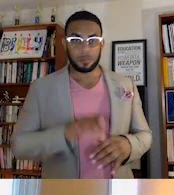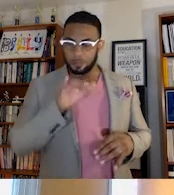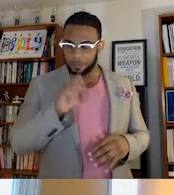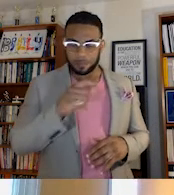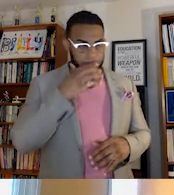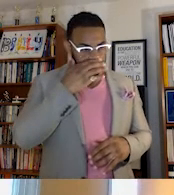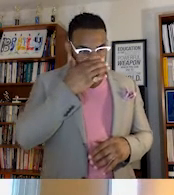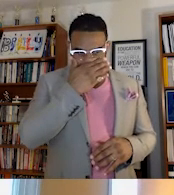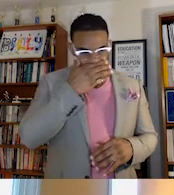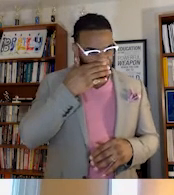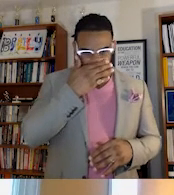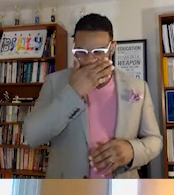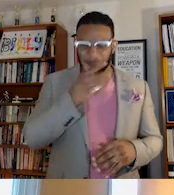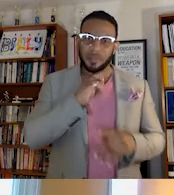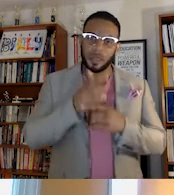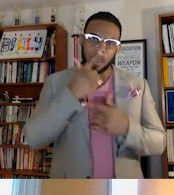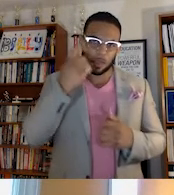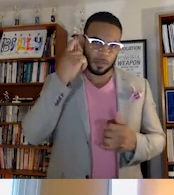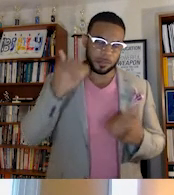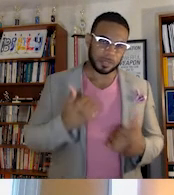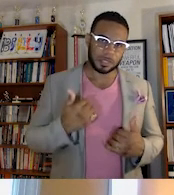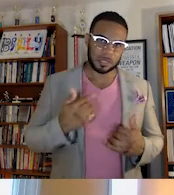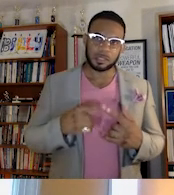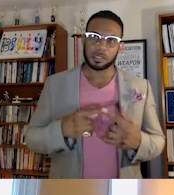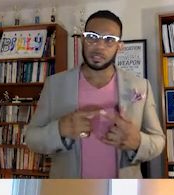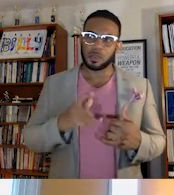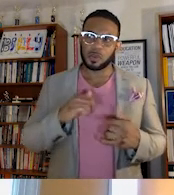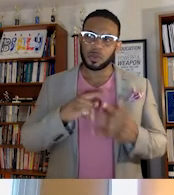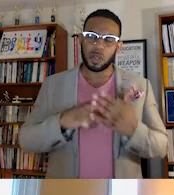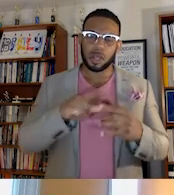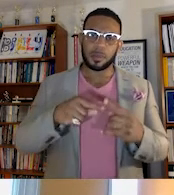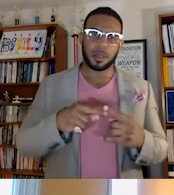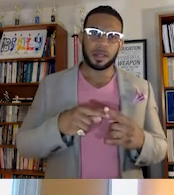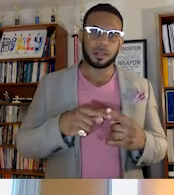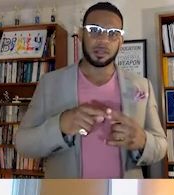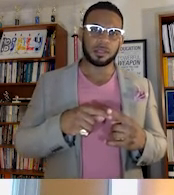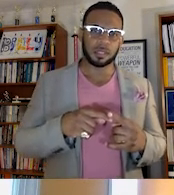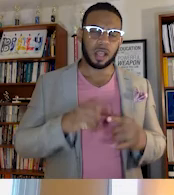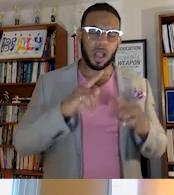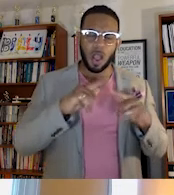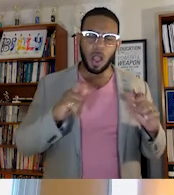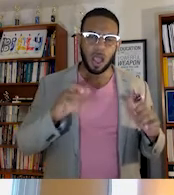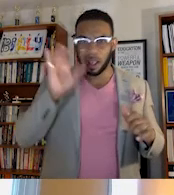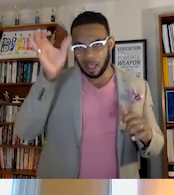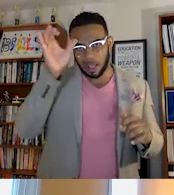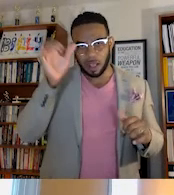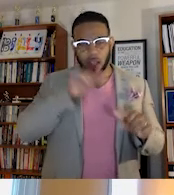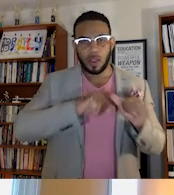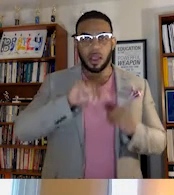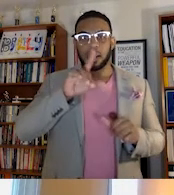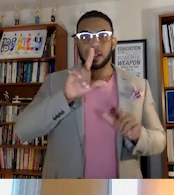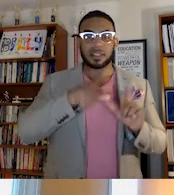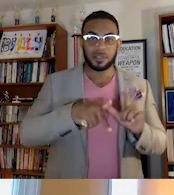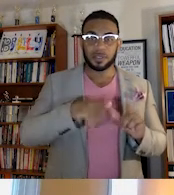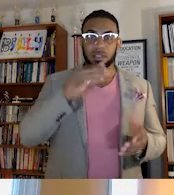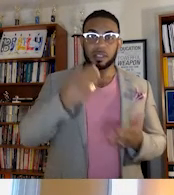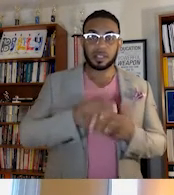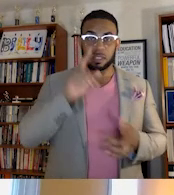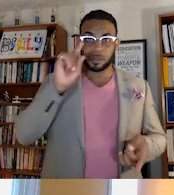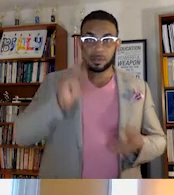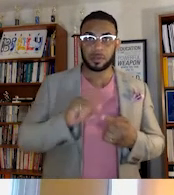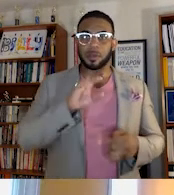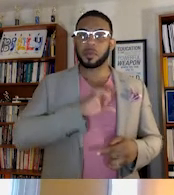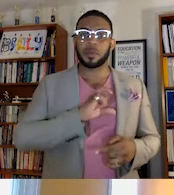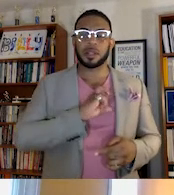Yeah, so it's really interesting for me to, when we talk about all these concepts around defunding the